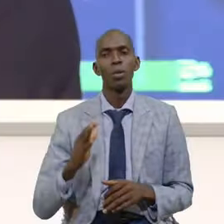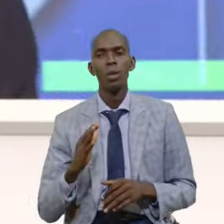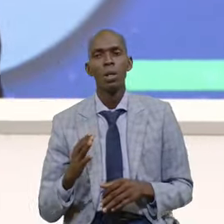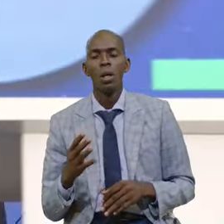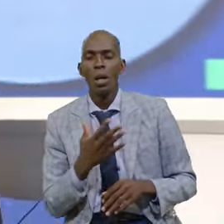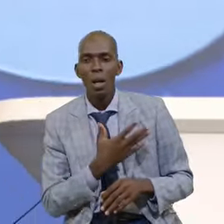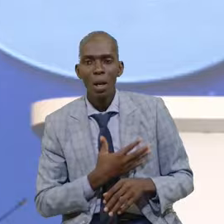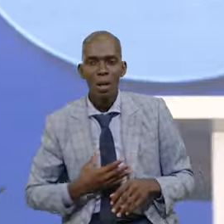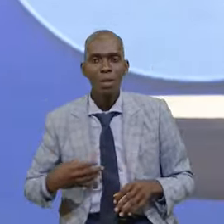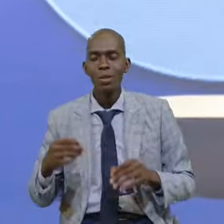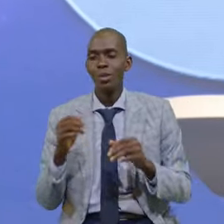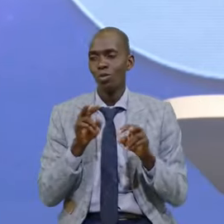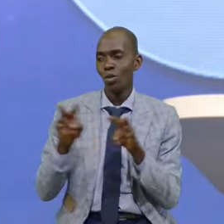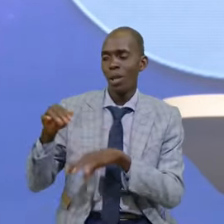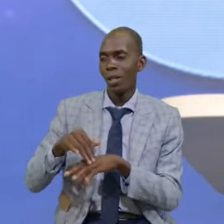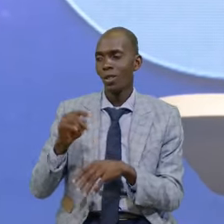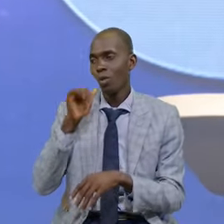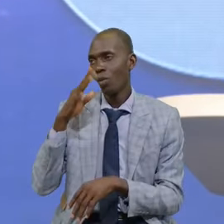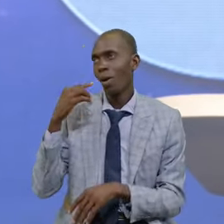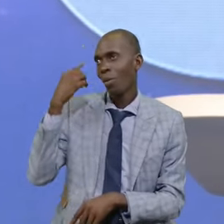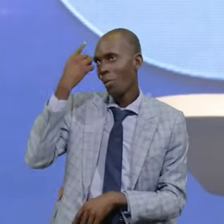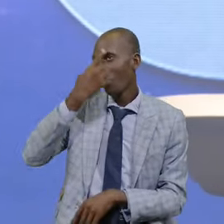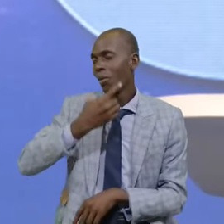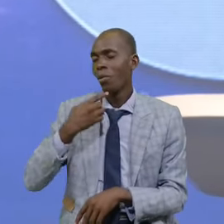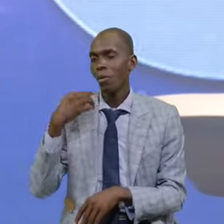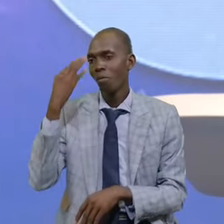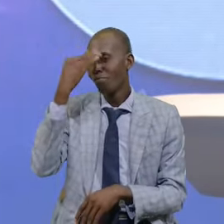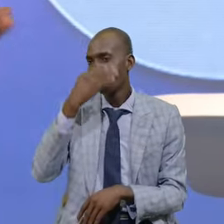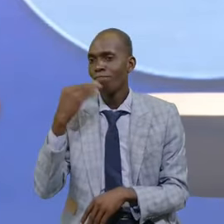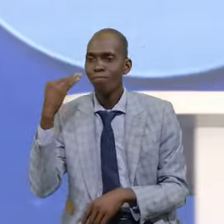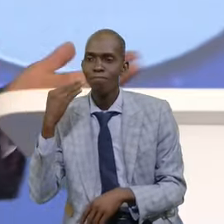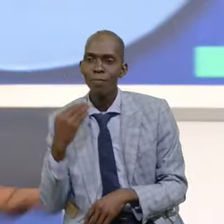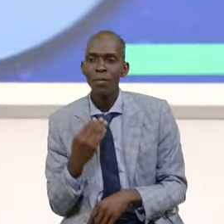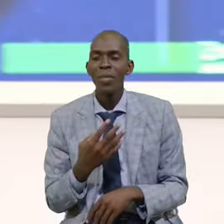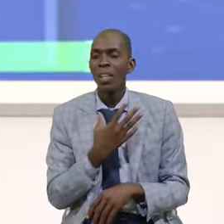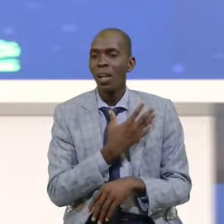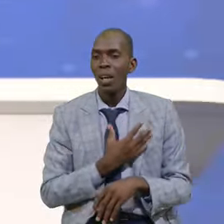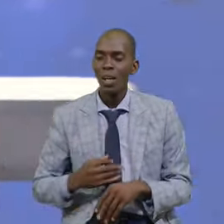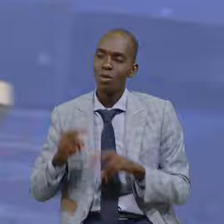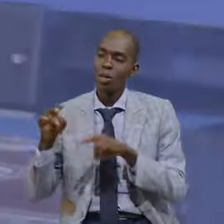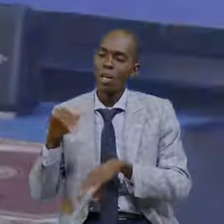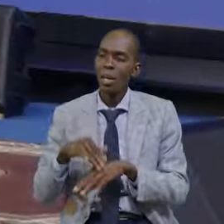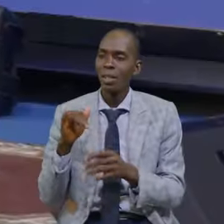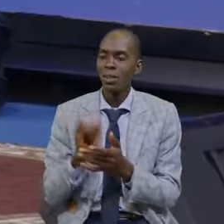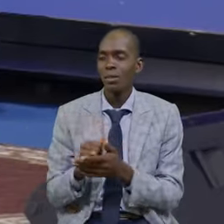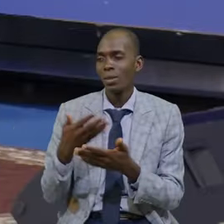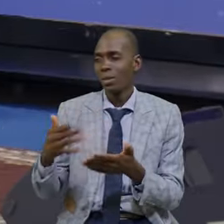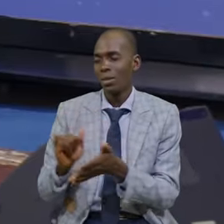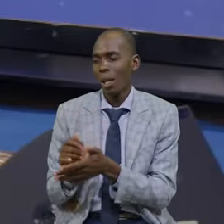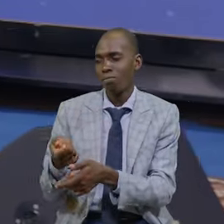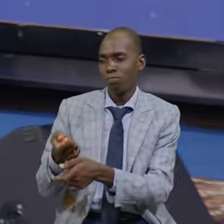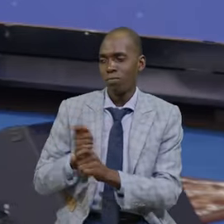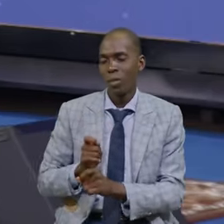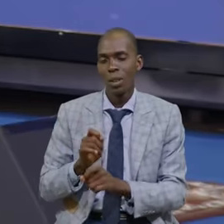the pinching of the face, and with the everything that she could, present,